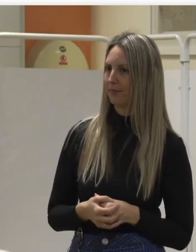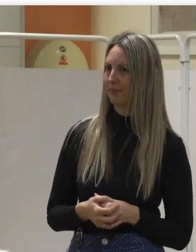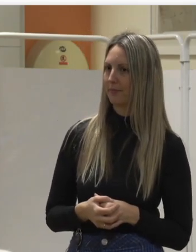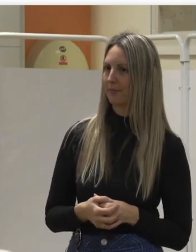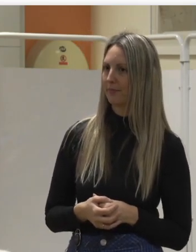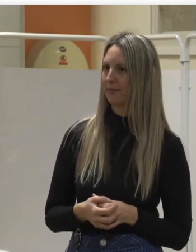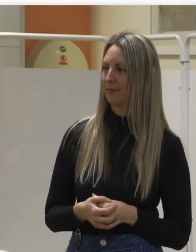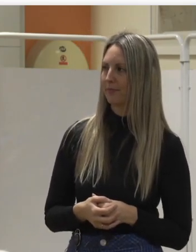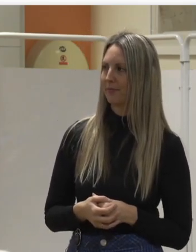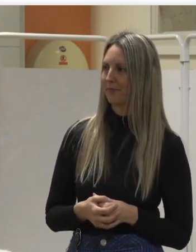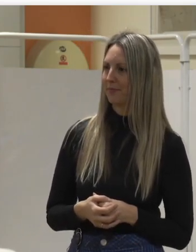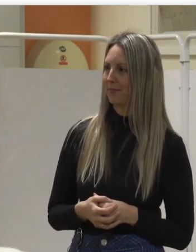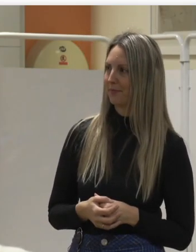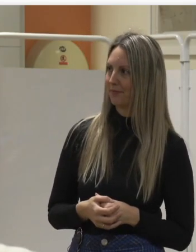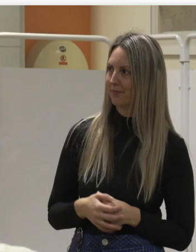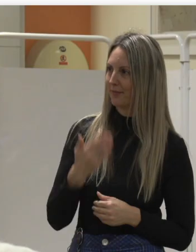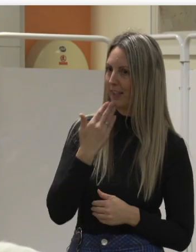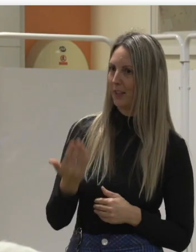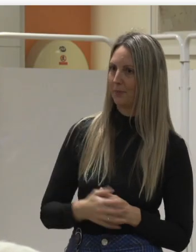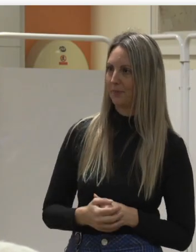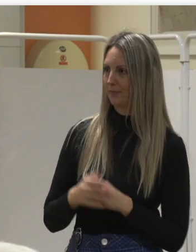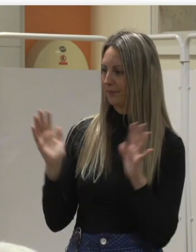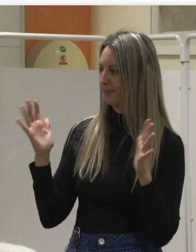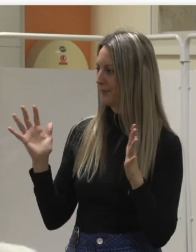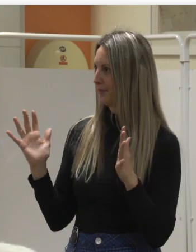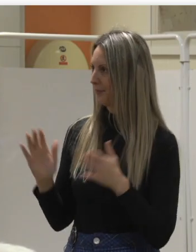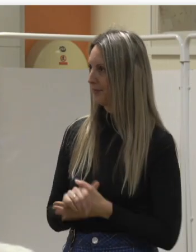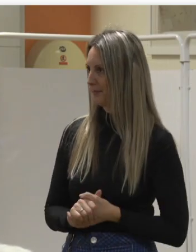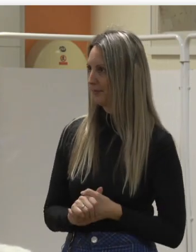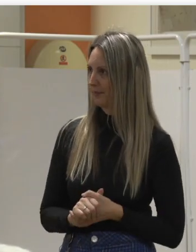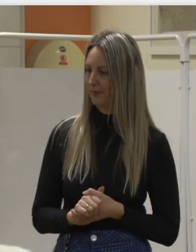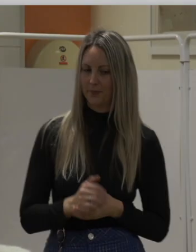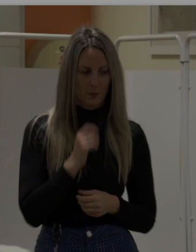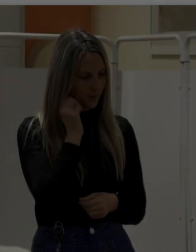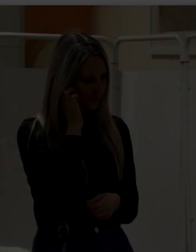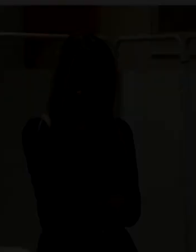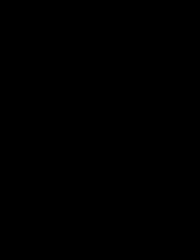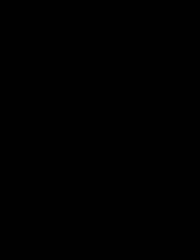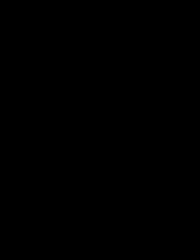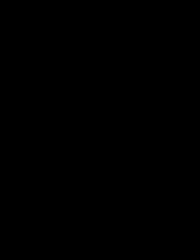Hopefully. So thank you all for coming. Thank you all for coming.